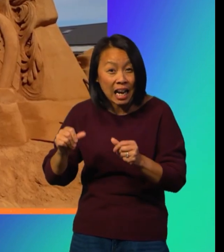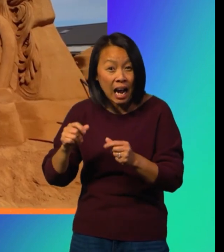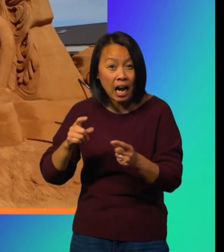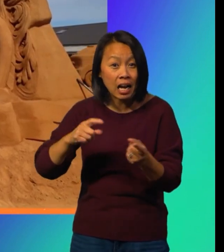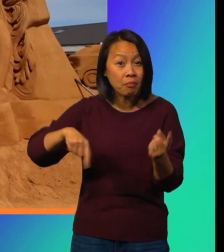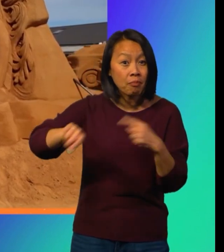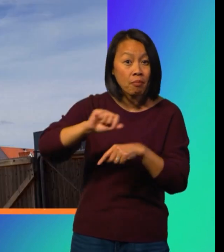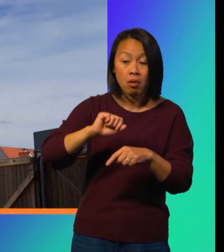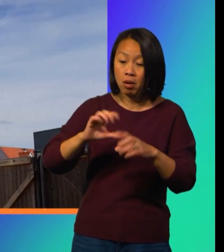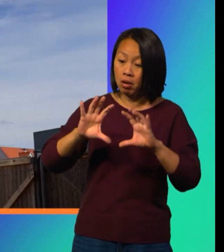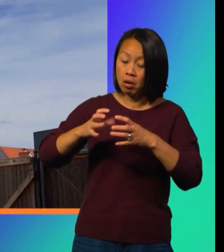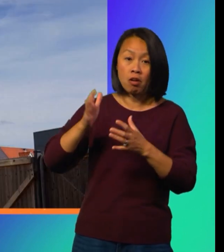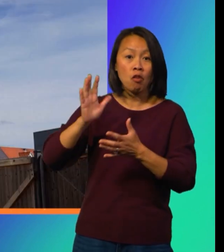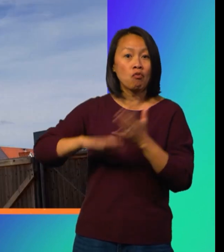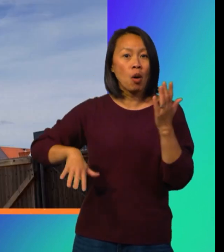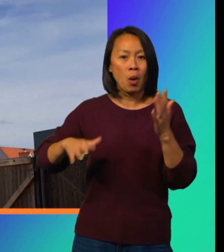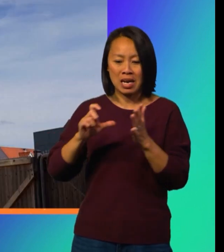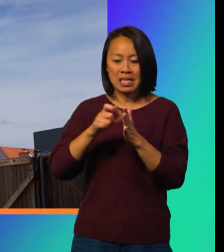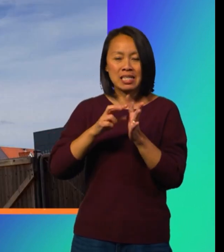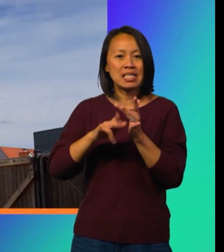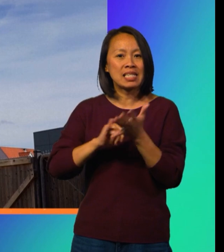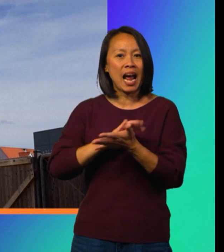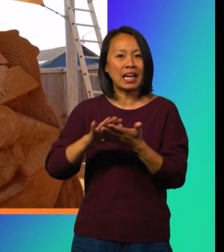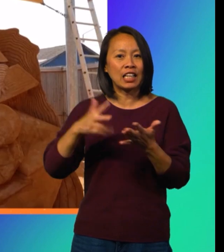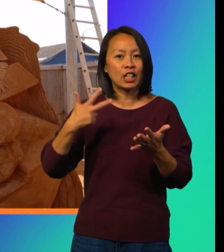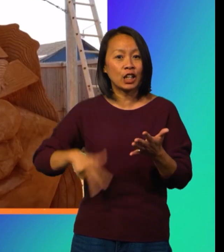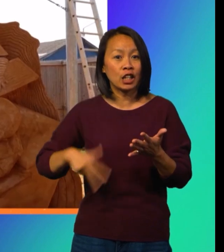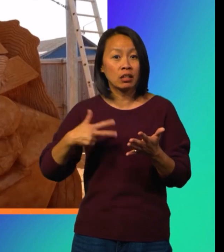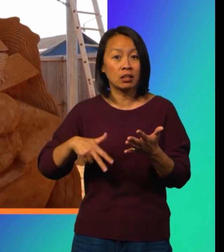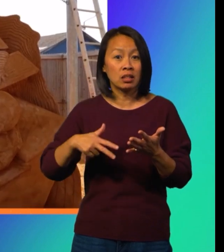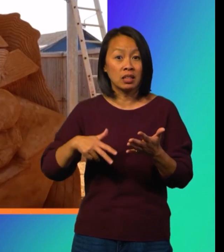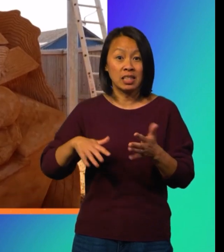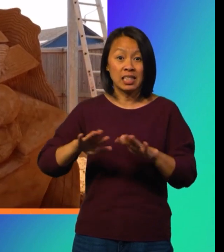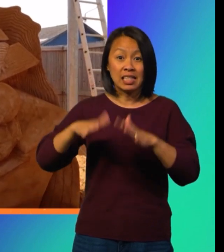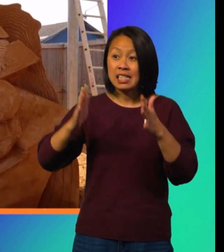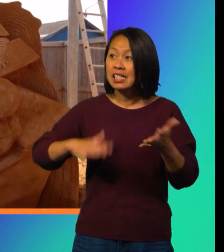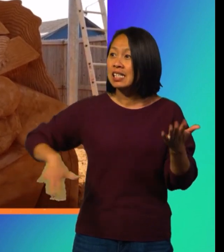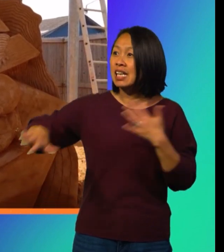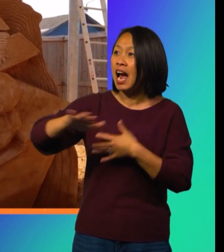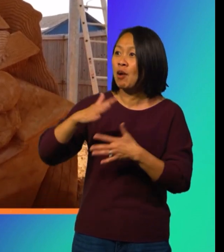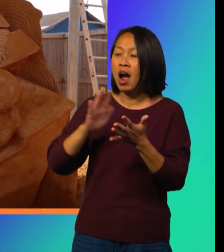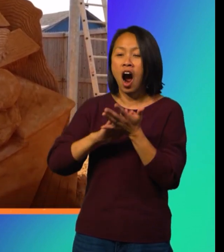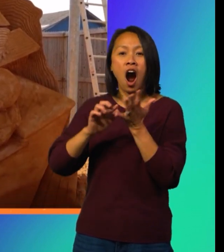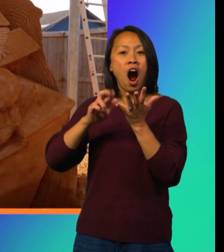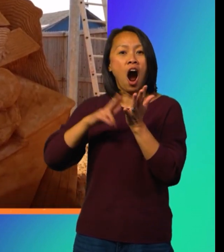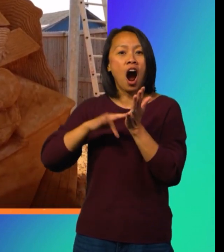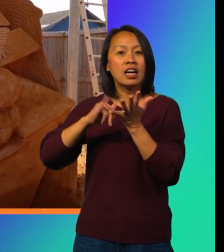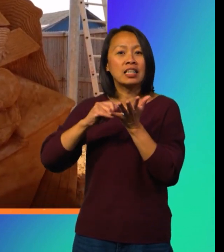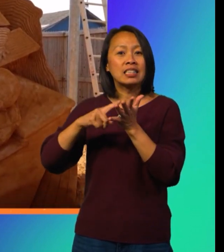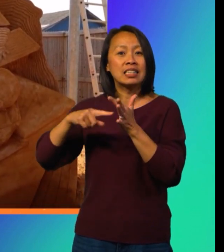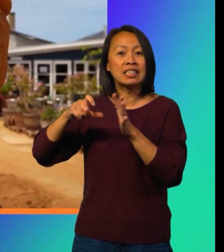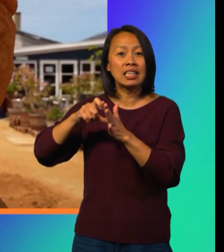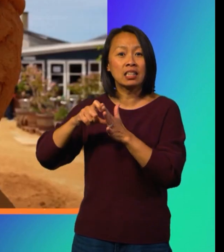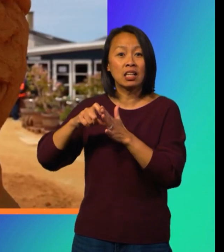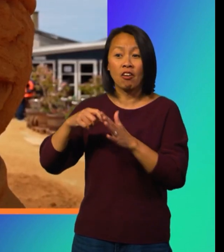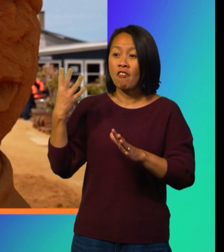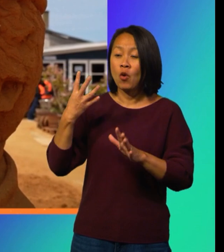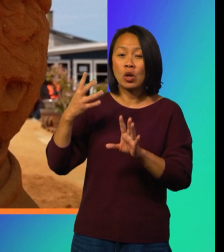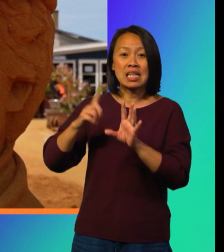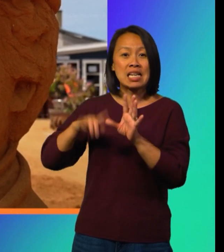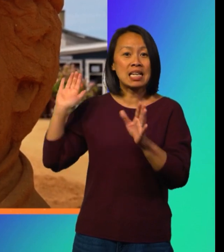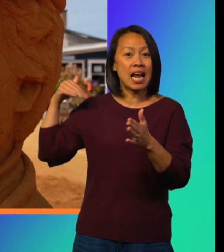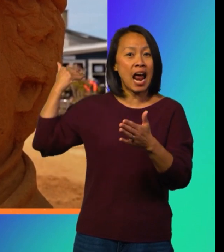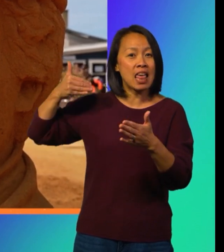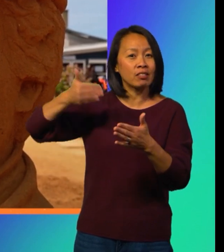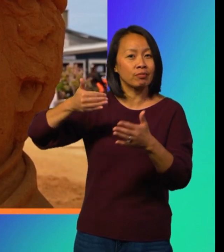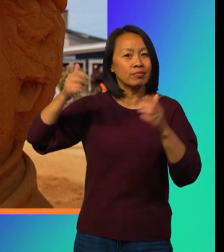gathered in the small Danish seaside town of Hundested for its 14th annual Sand Sculpture Festival. As well as Miss Piggy and